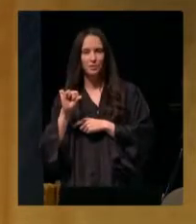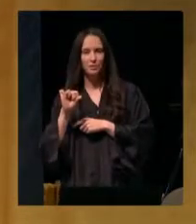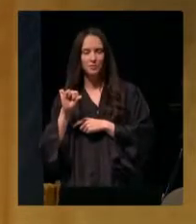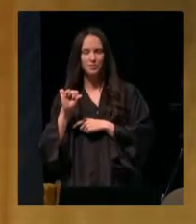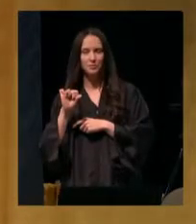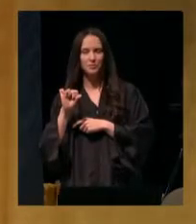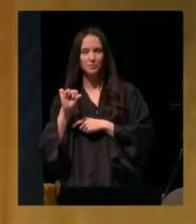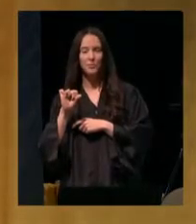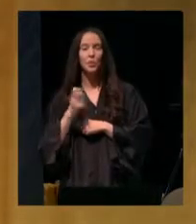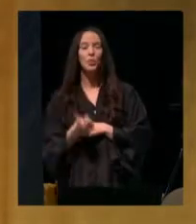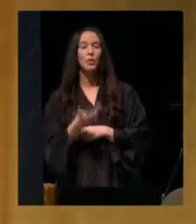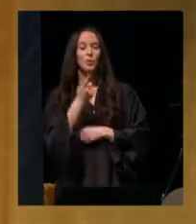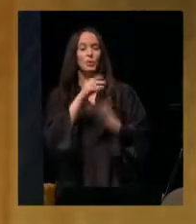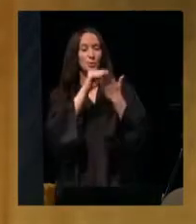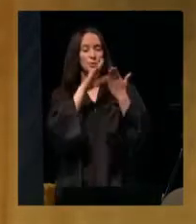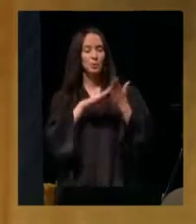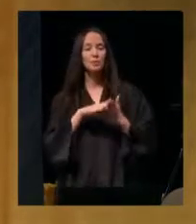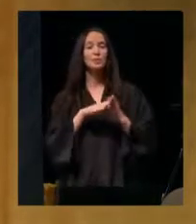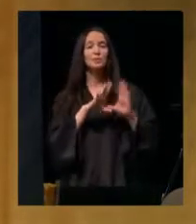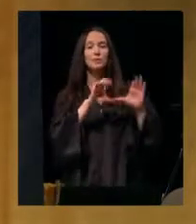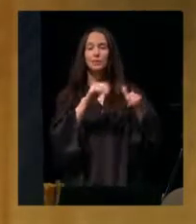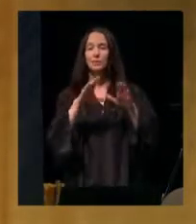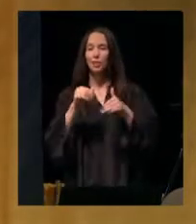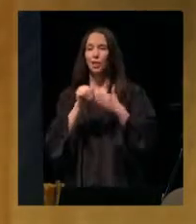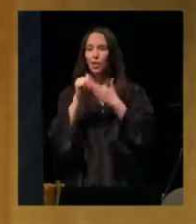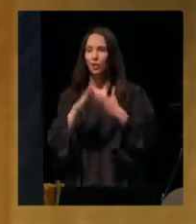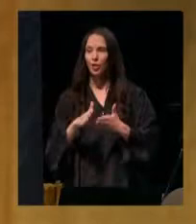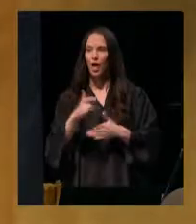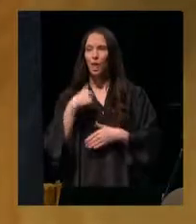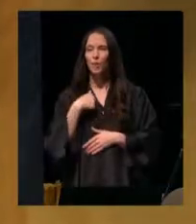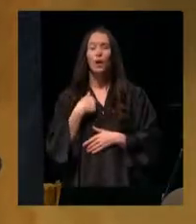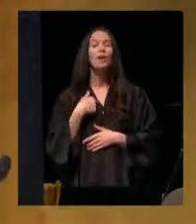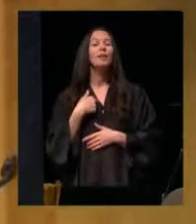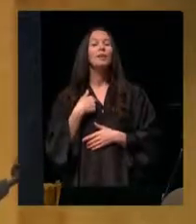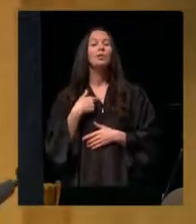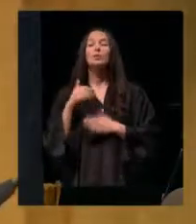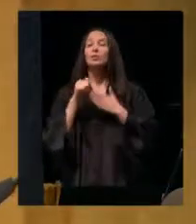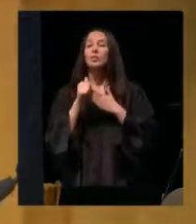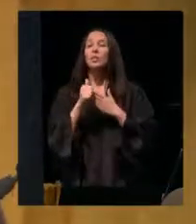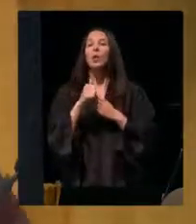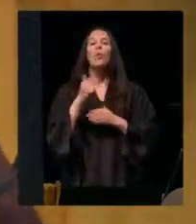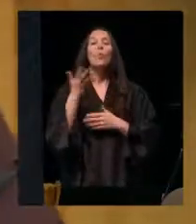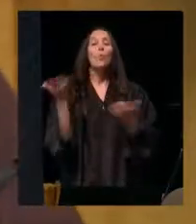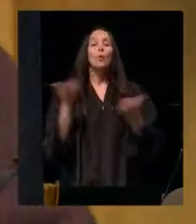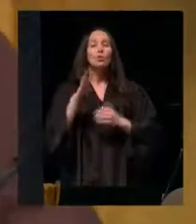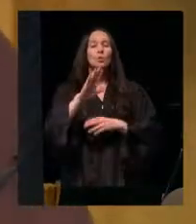student section leaders to come on stage and lead the senior class in one last what's your number cheer. Thank you.